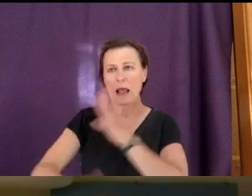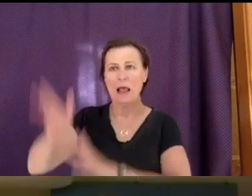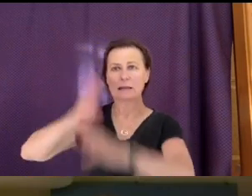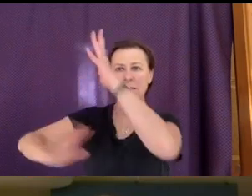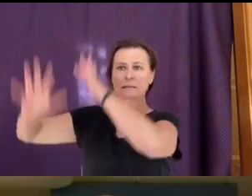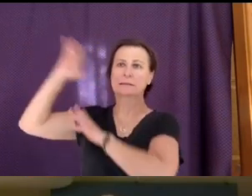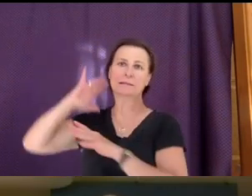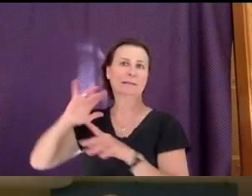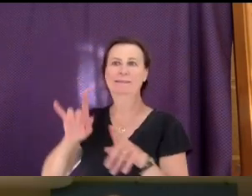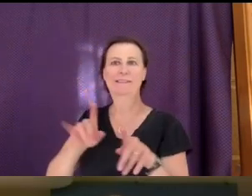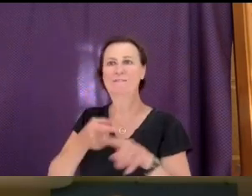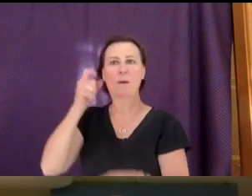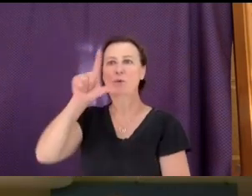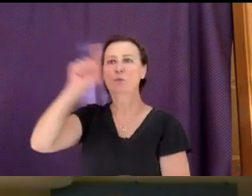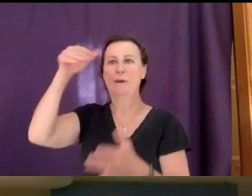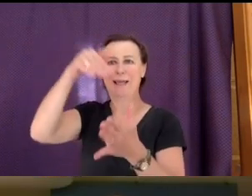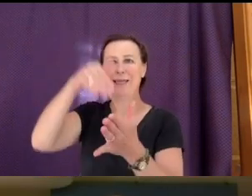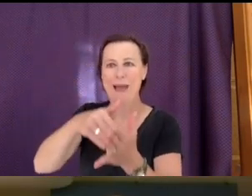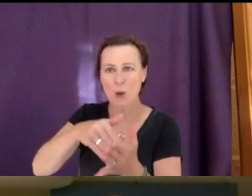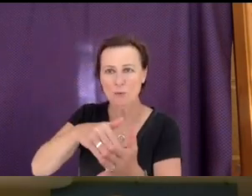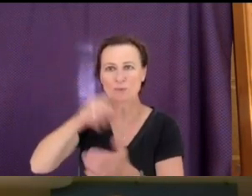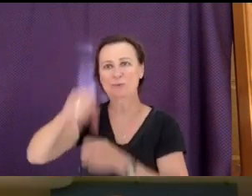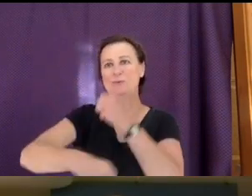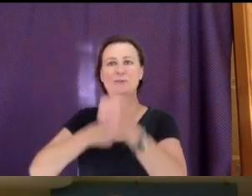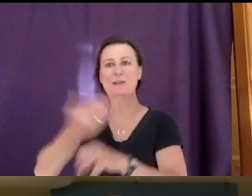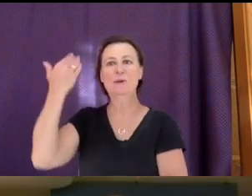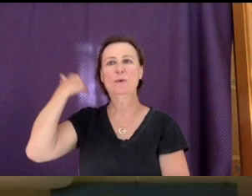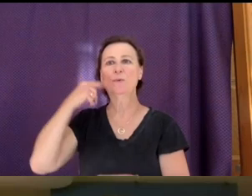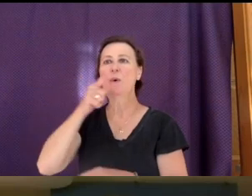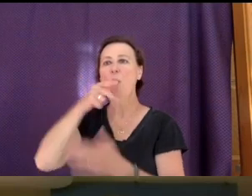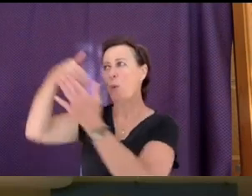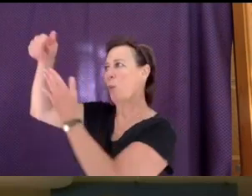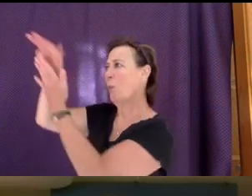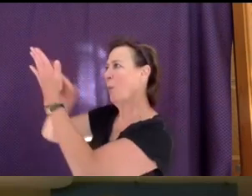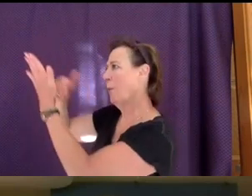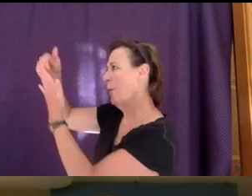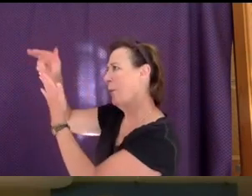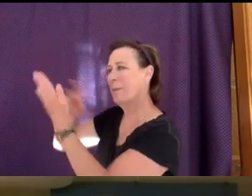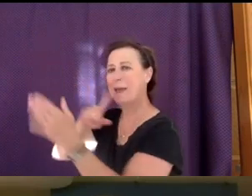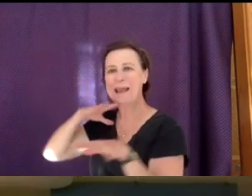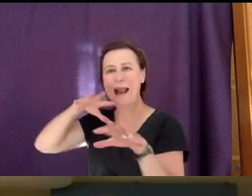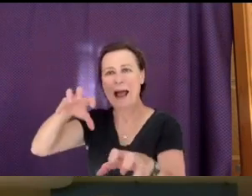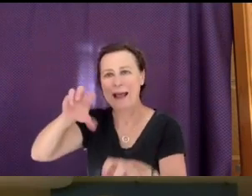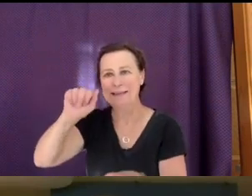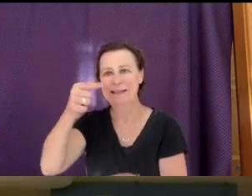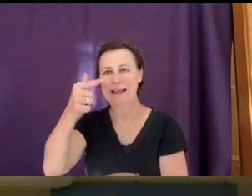years ago, who painted the Ice Age mammoths on the walls of caves.